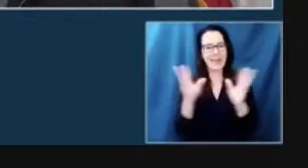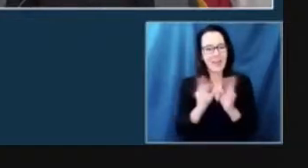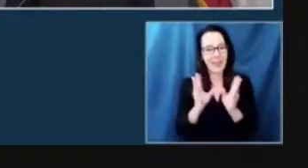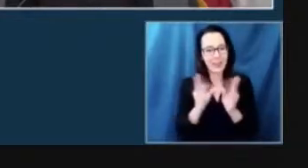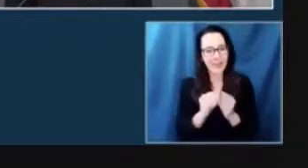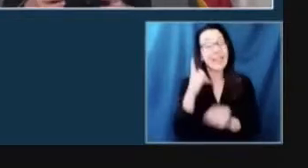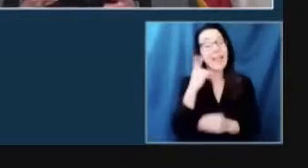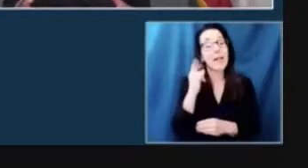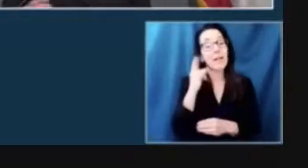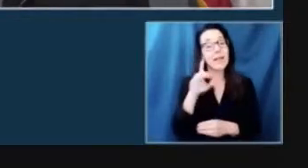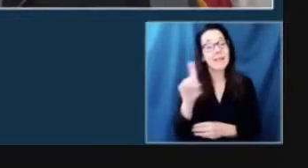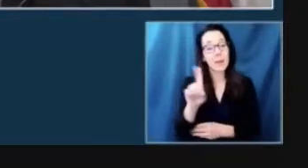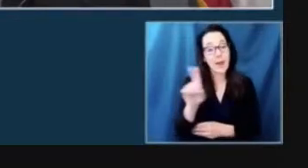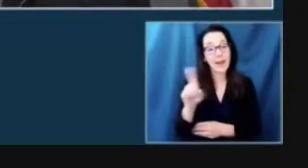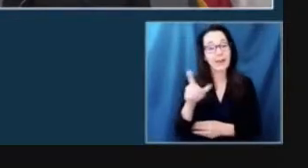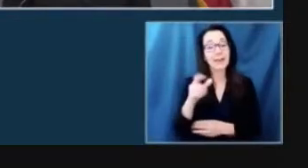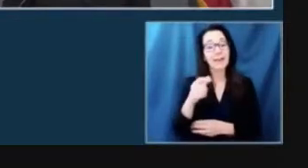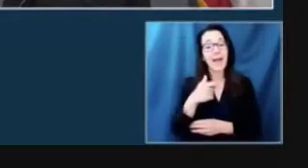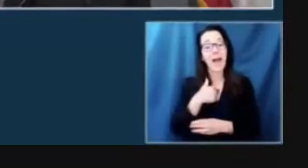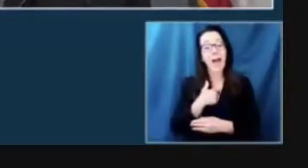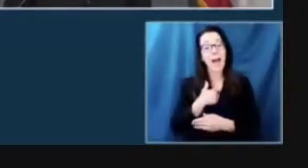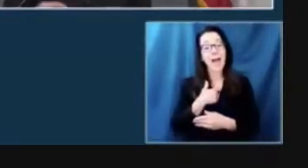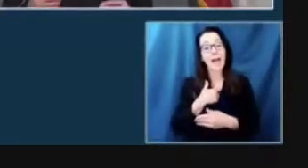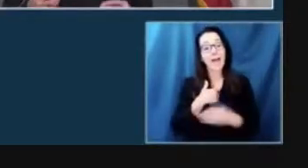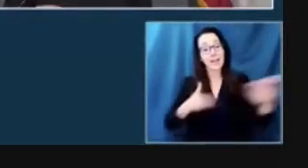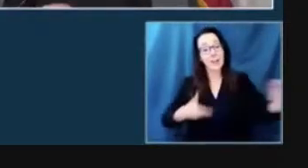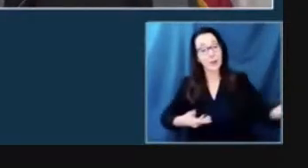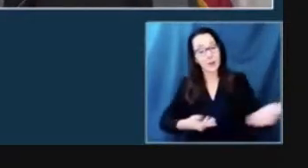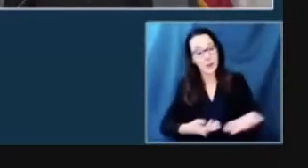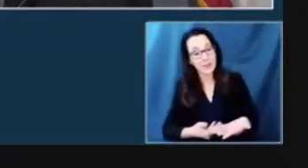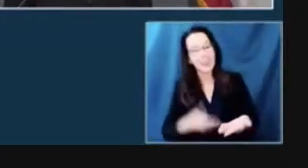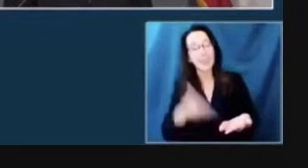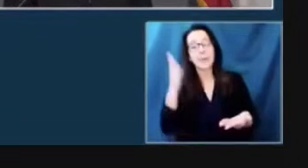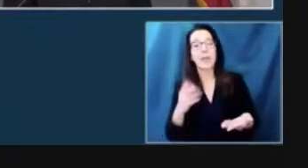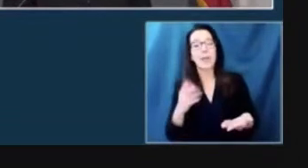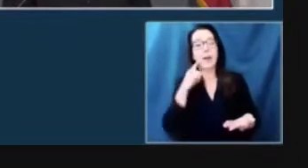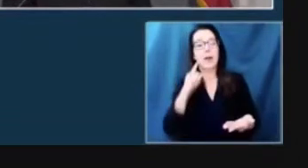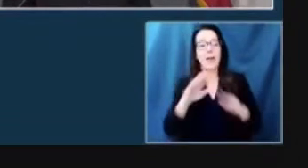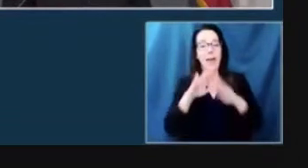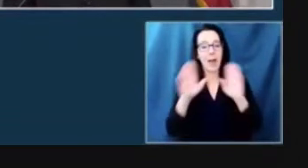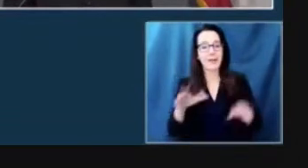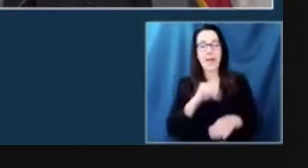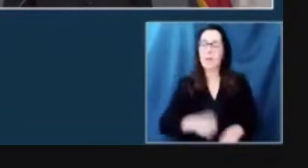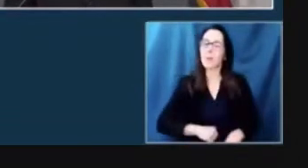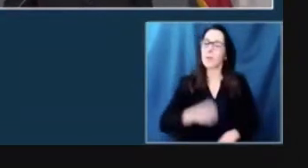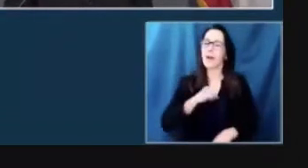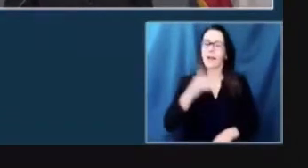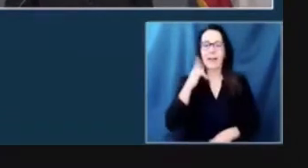California Democrats, I present to you the Speaker of the House and the pride of California, the